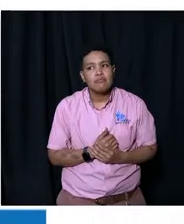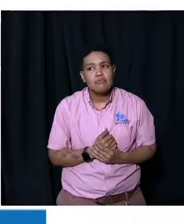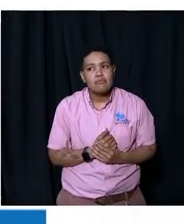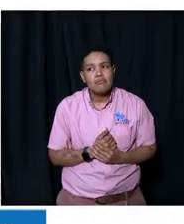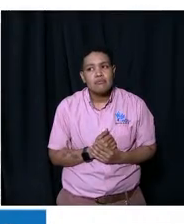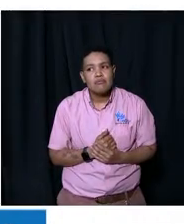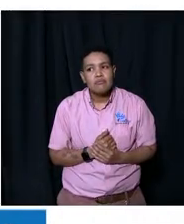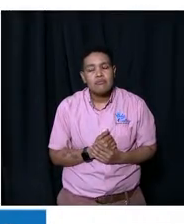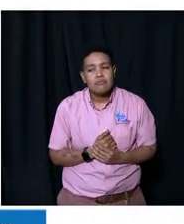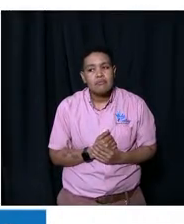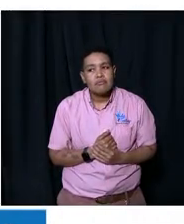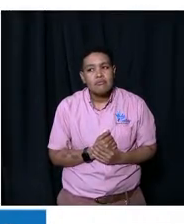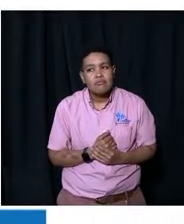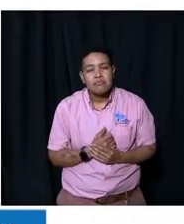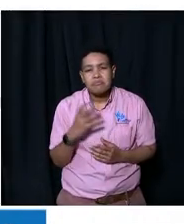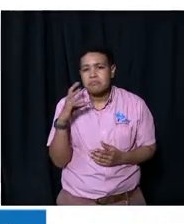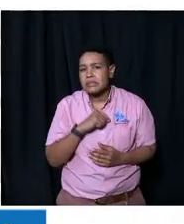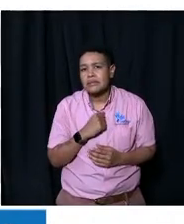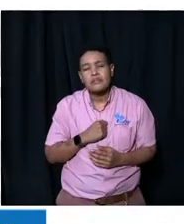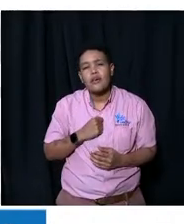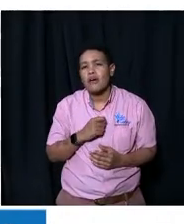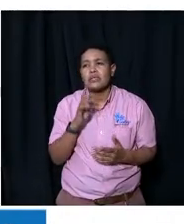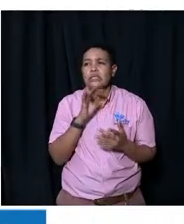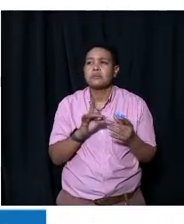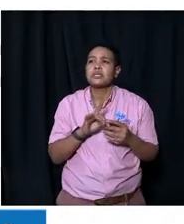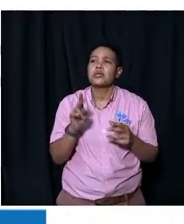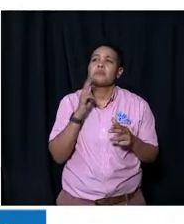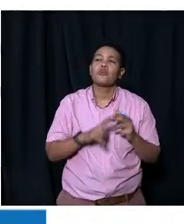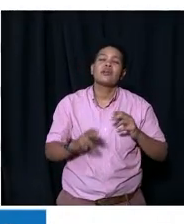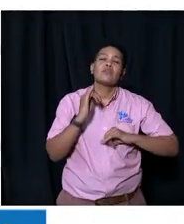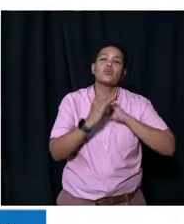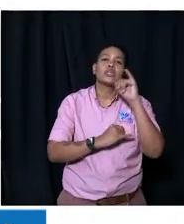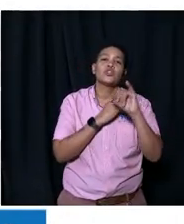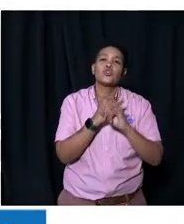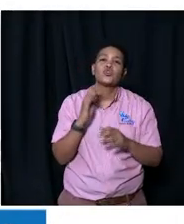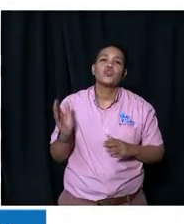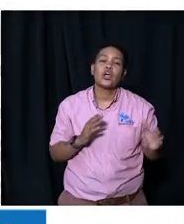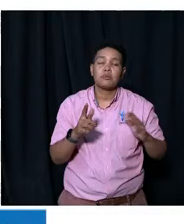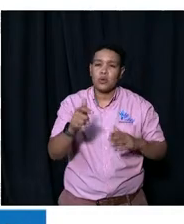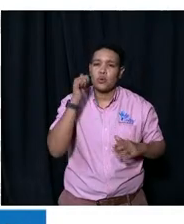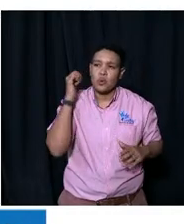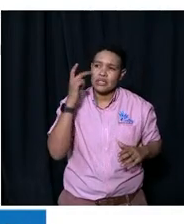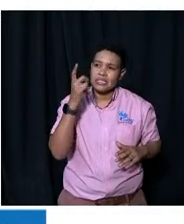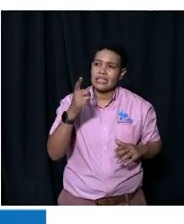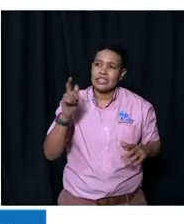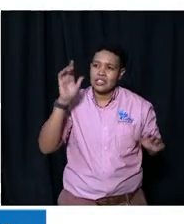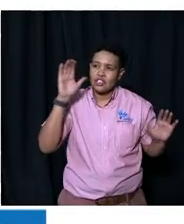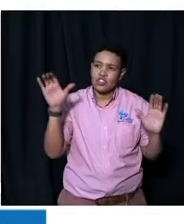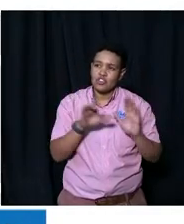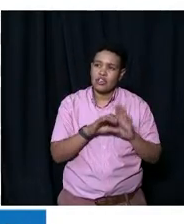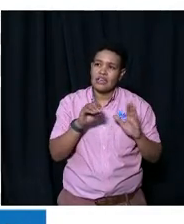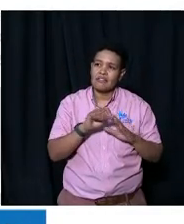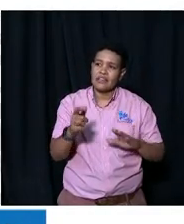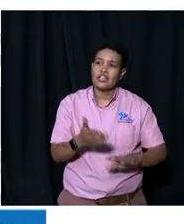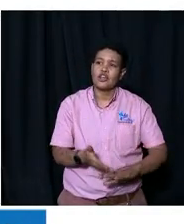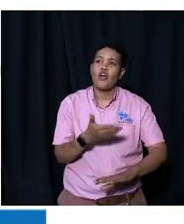Just speaking very briefly to institutional arrangements, you will not see this graphic in the updated climate change